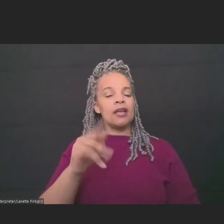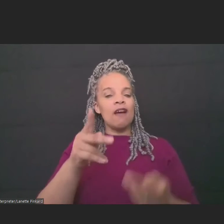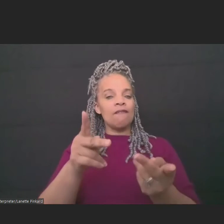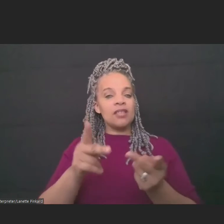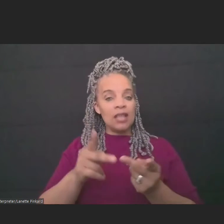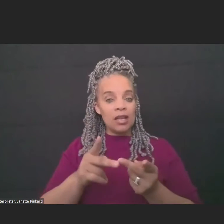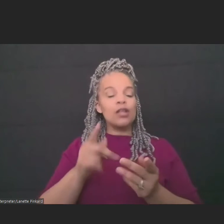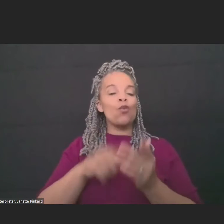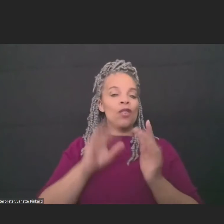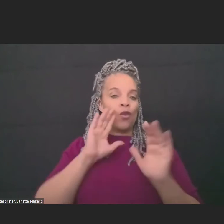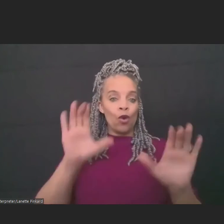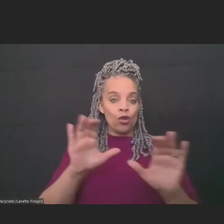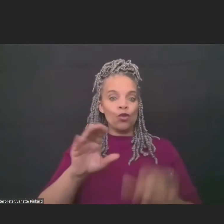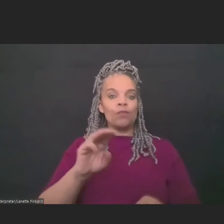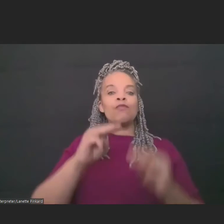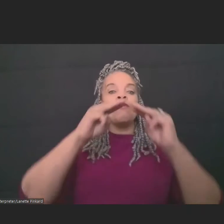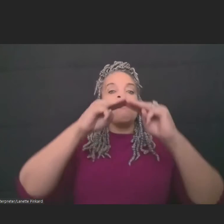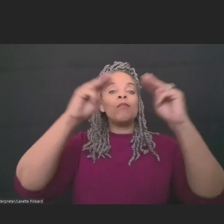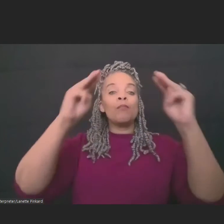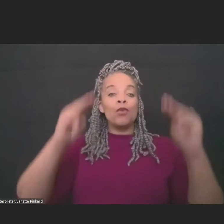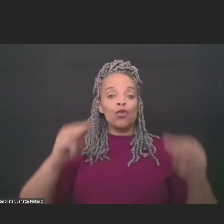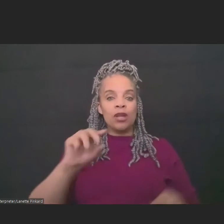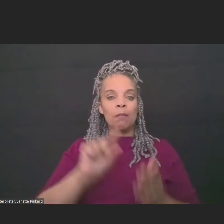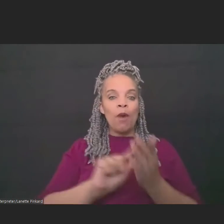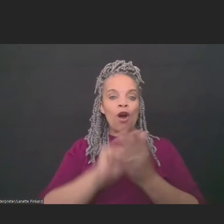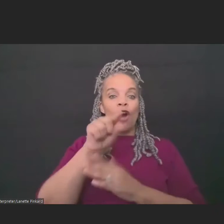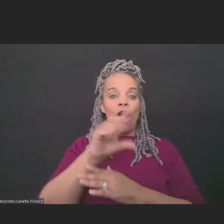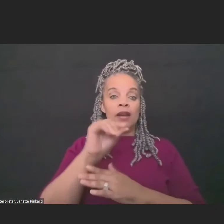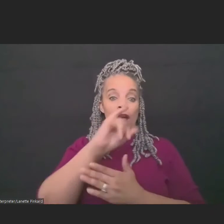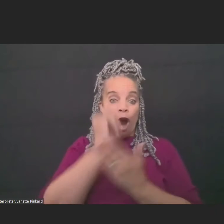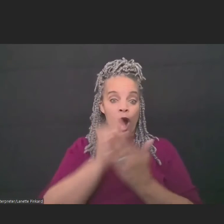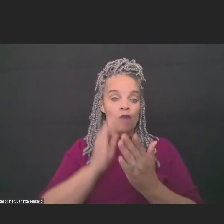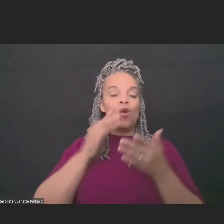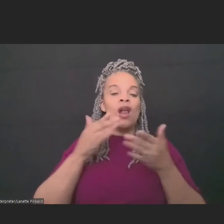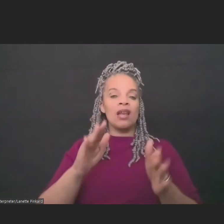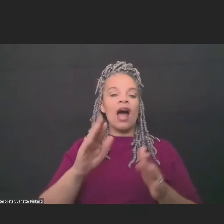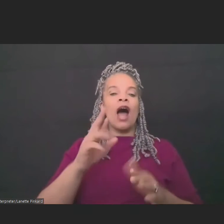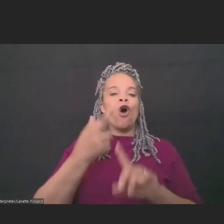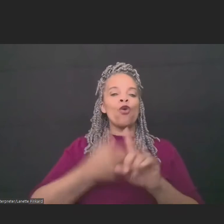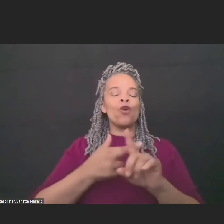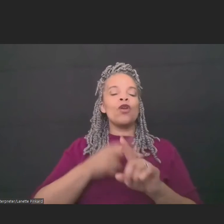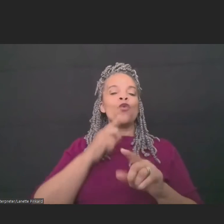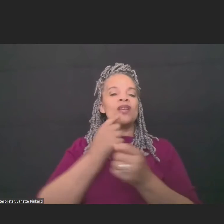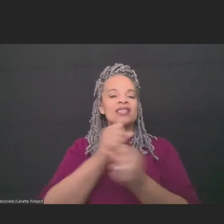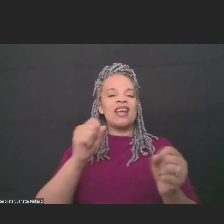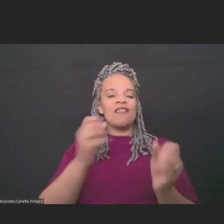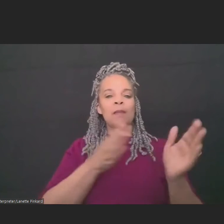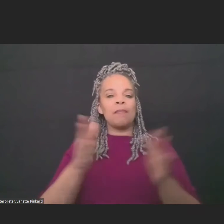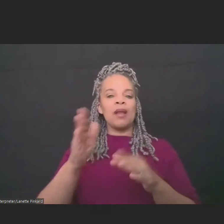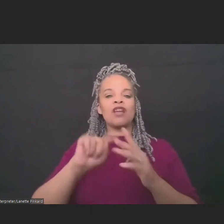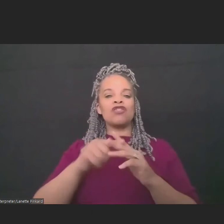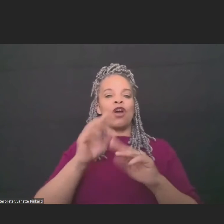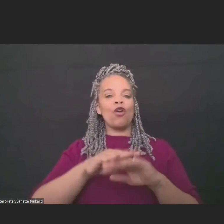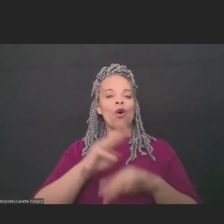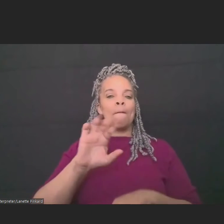be doing. The museums, garden and arts will allow rentals with safety plans starting on March 1st.